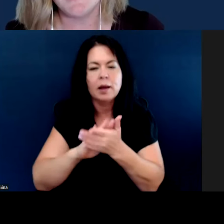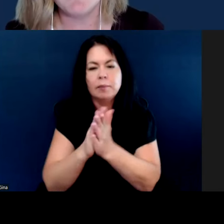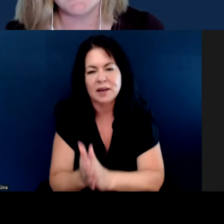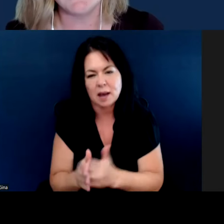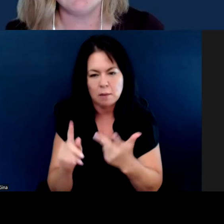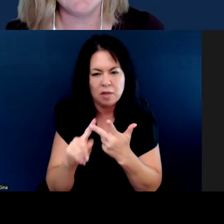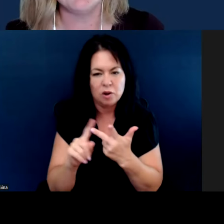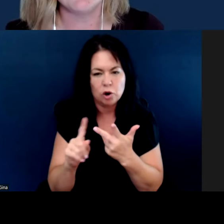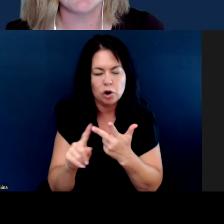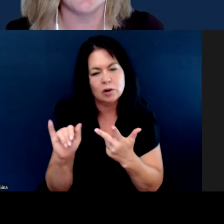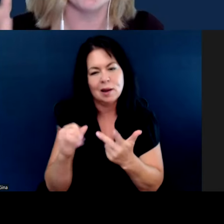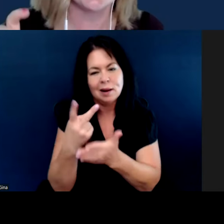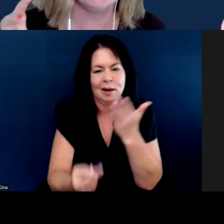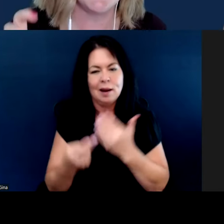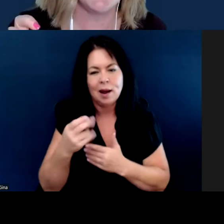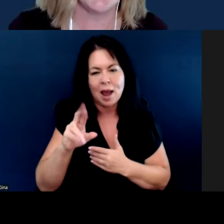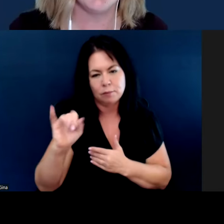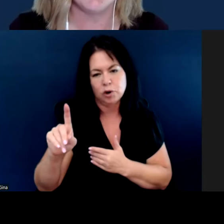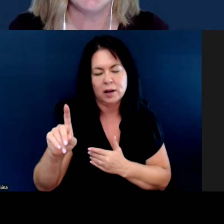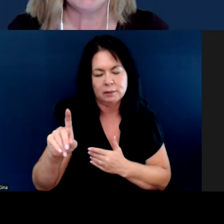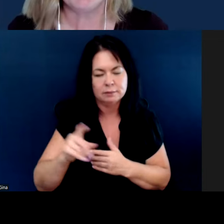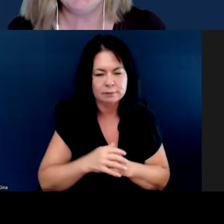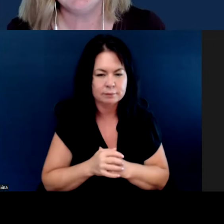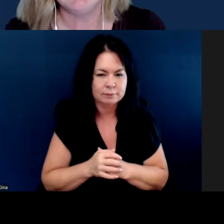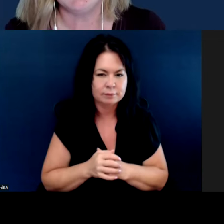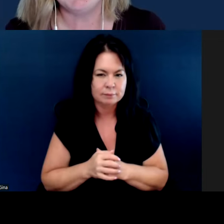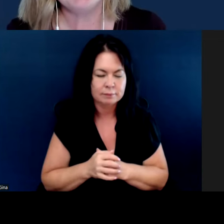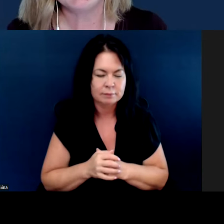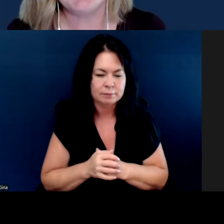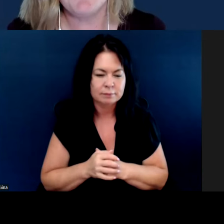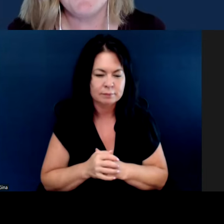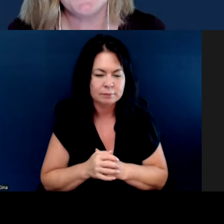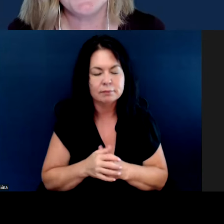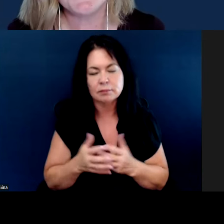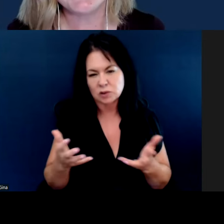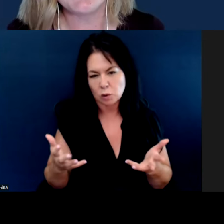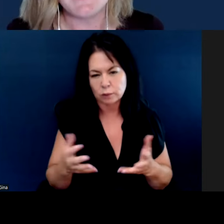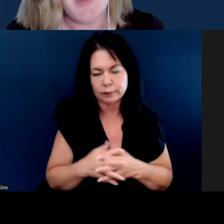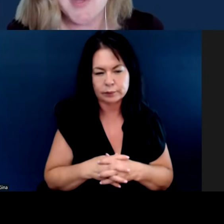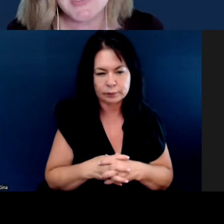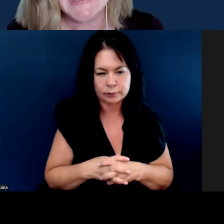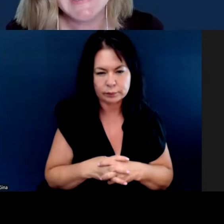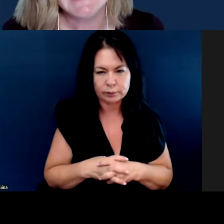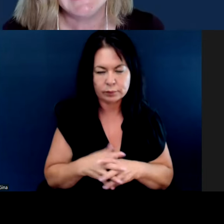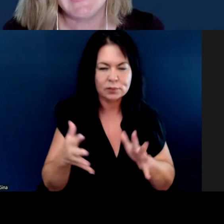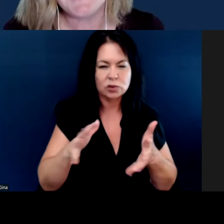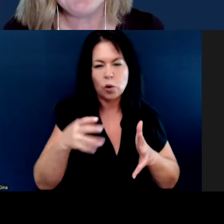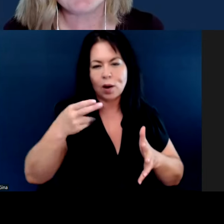of the network and then use your original Medicare, right? So it's kind of a